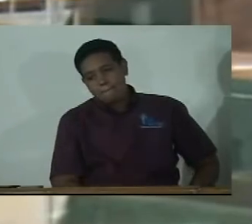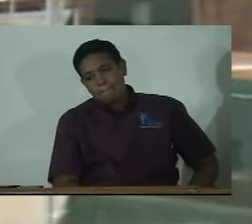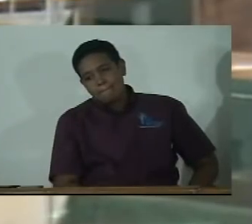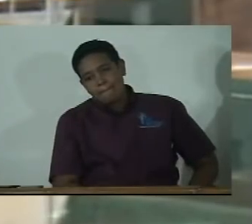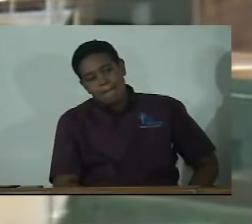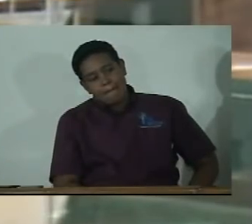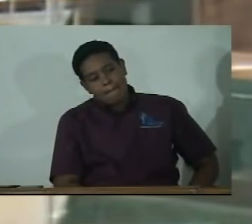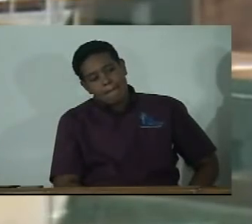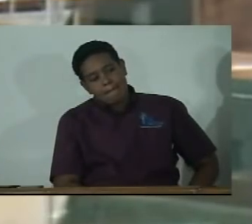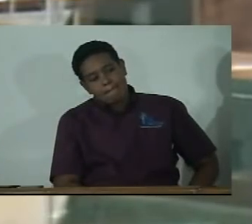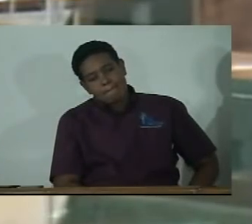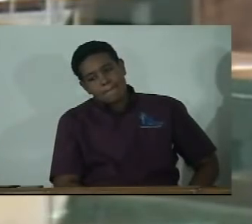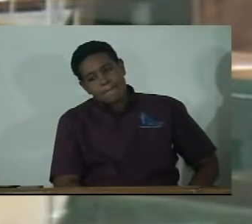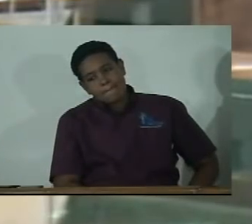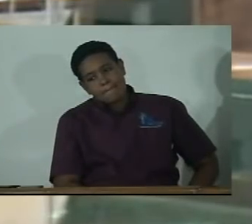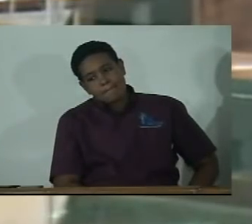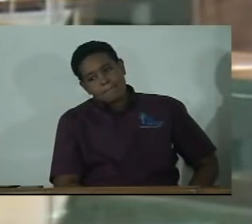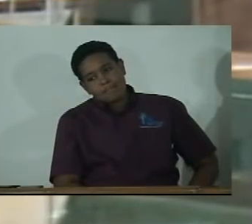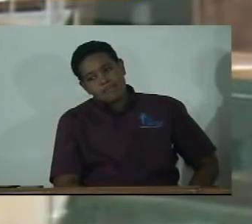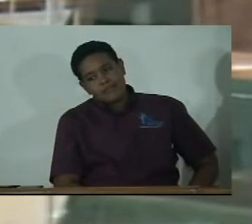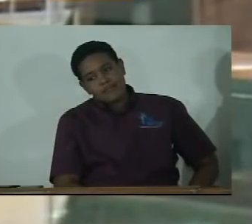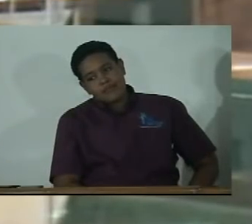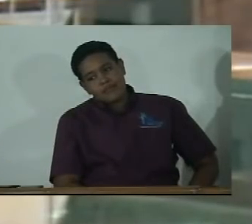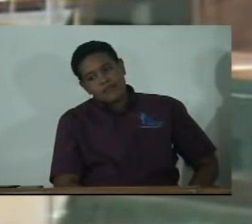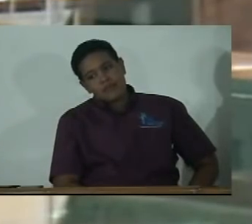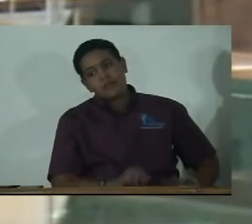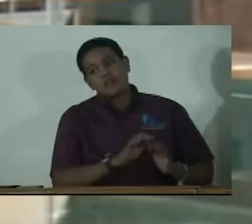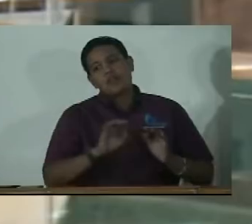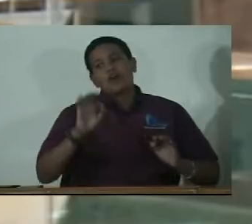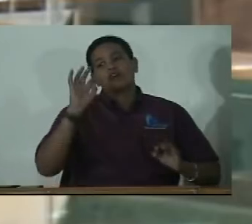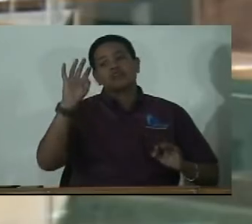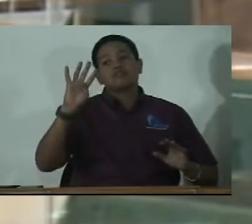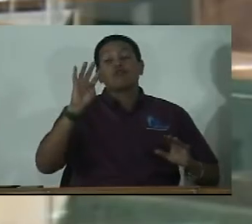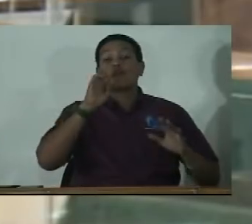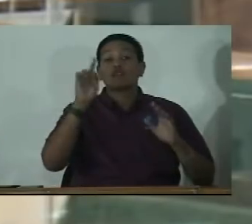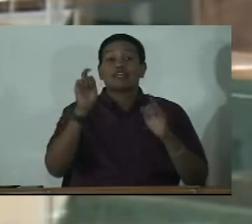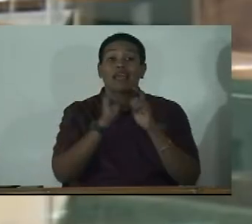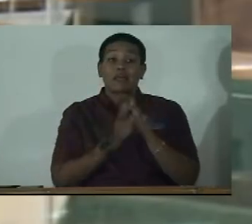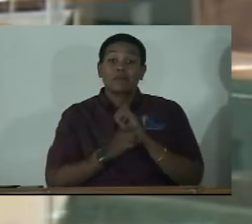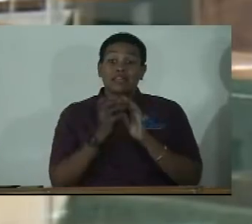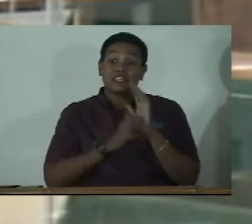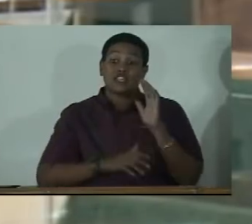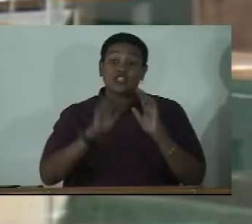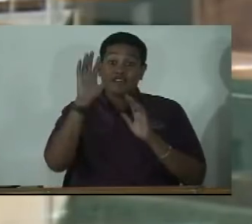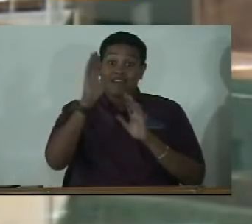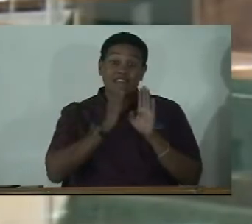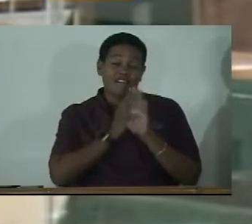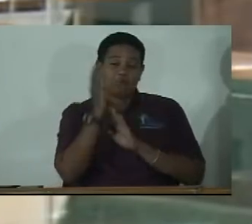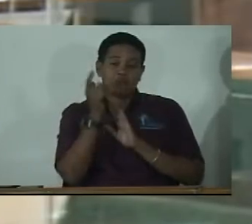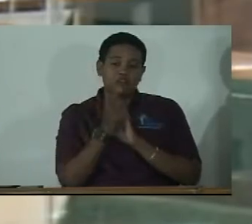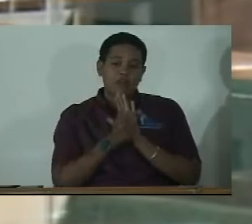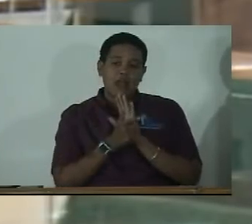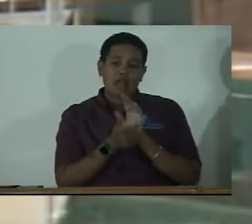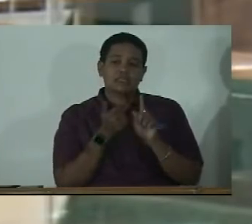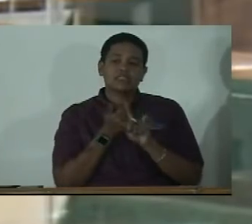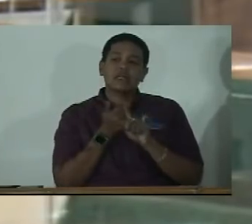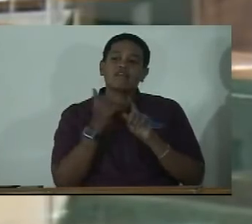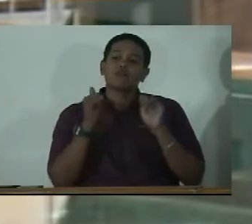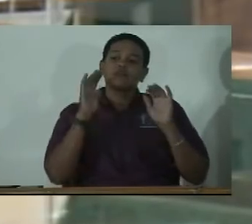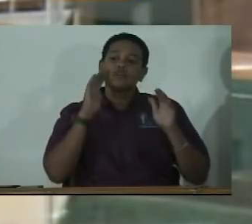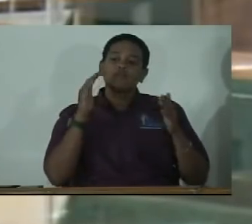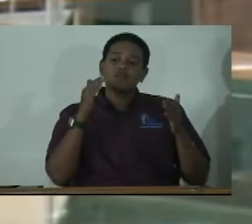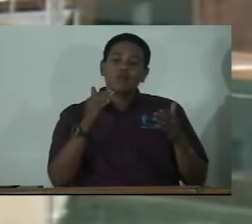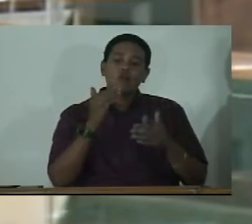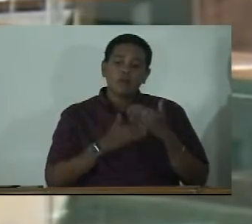Clause 4. This clause proposes to amend Section 5 of the Principal Act, which deals with procedure